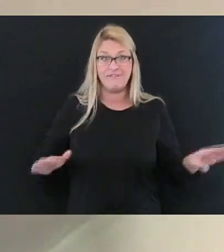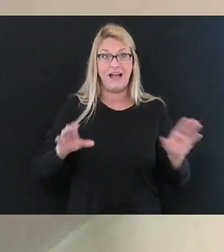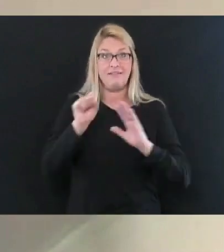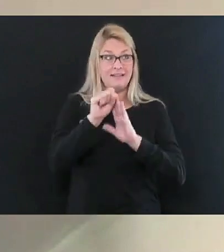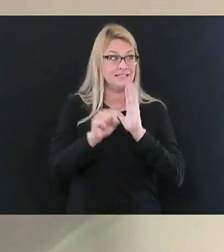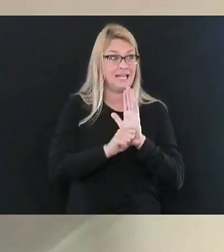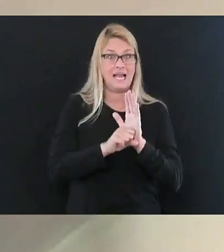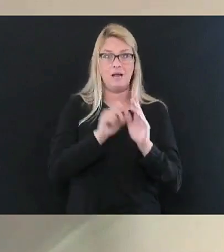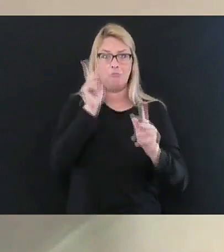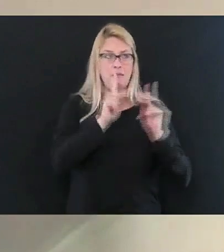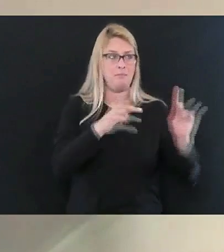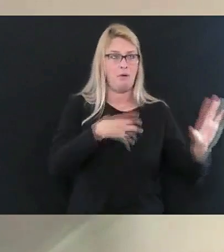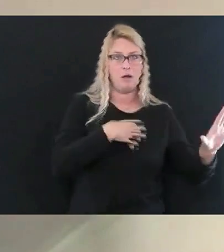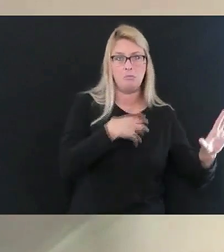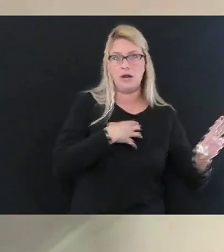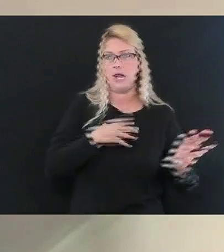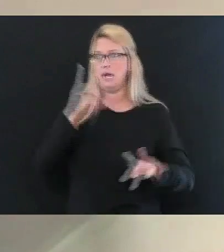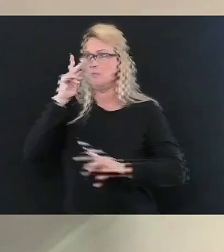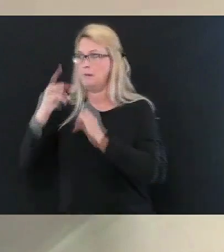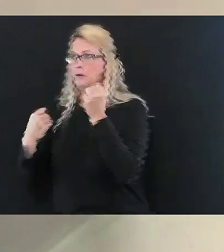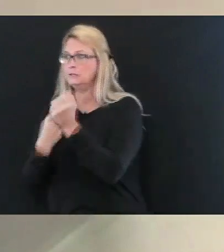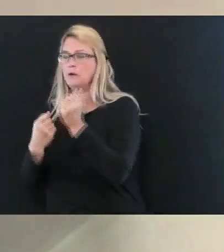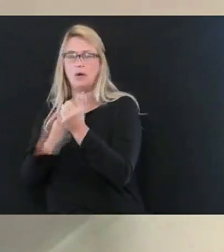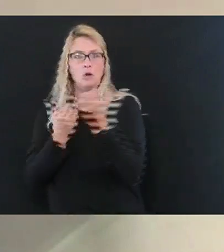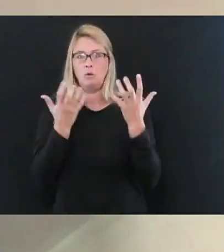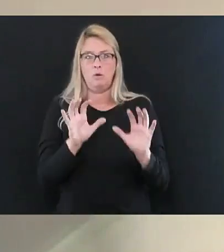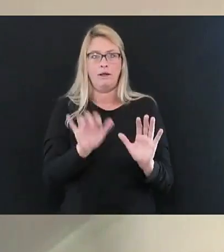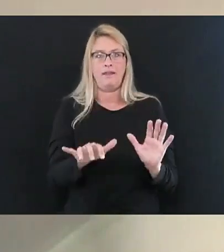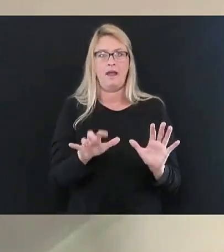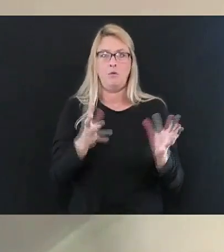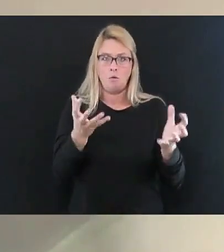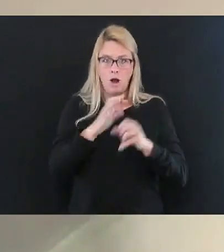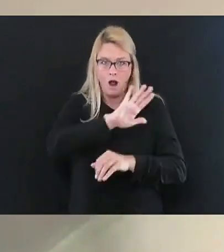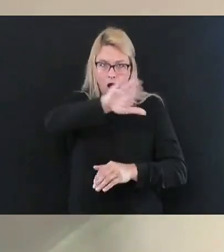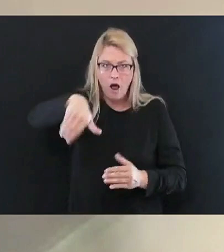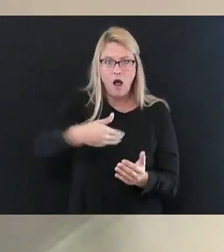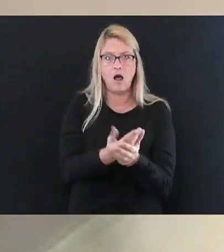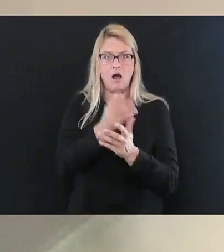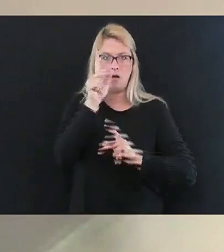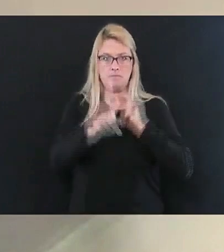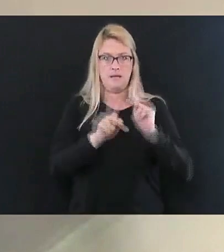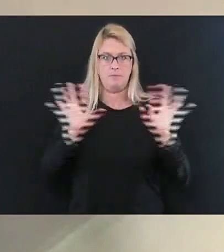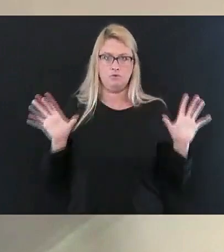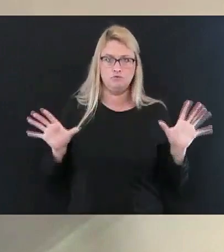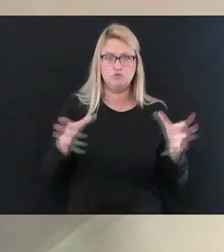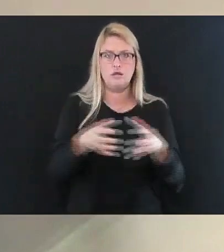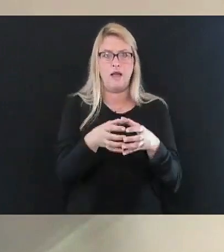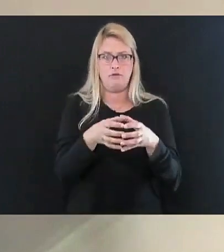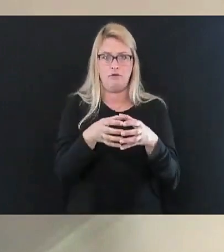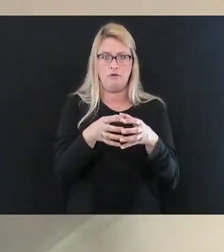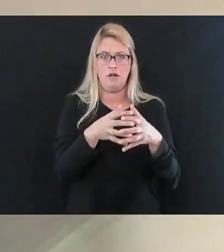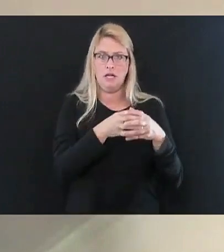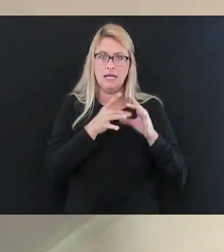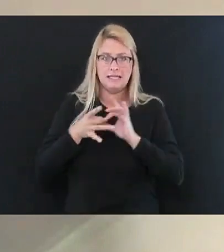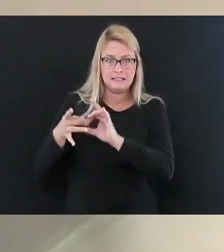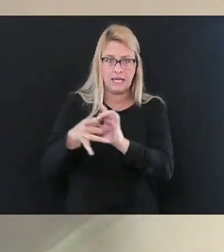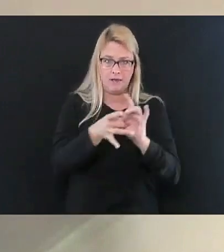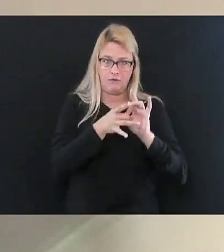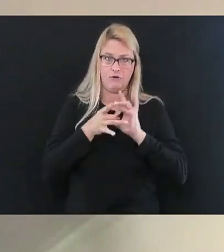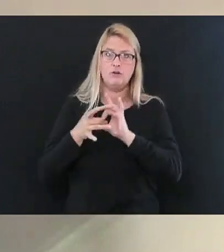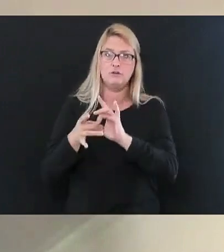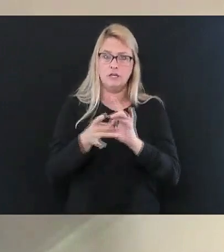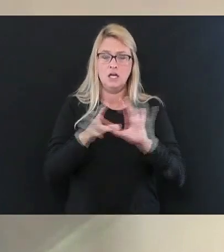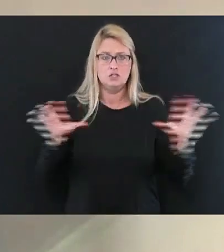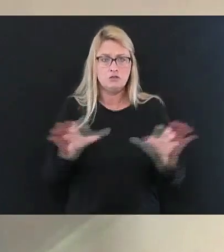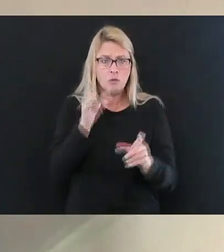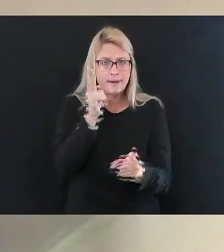incredible challenge of COVID-19. So ultimately, we want to make sure that we are doing the right things and